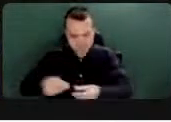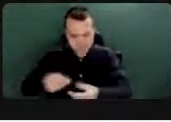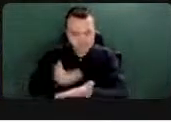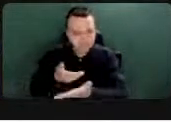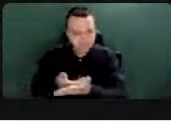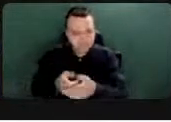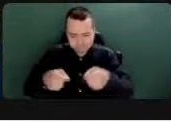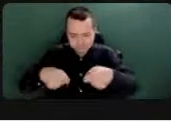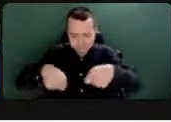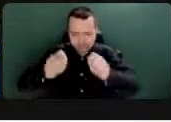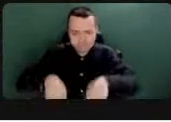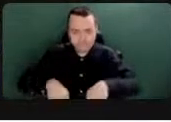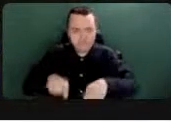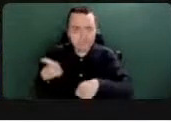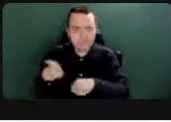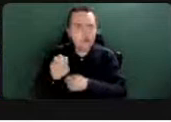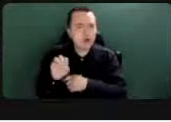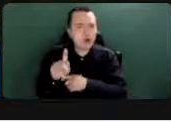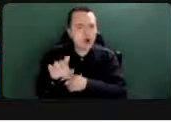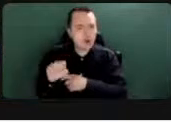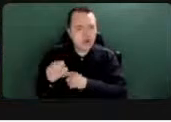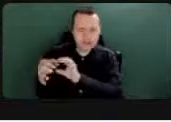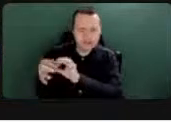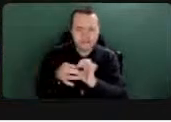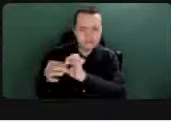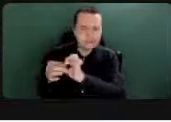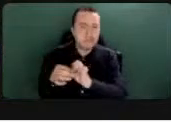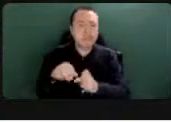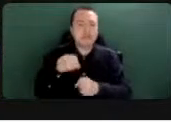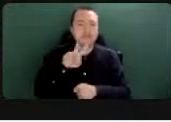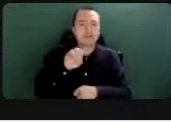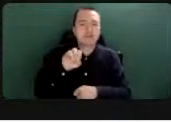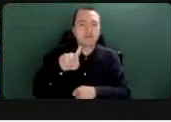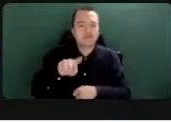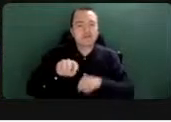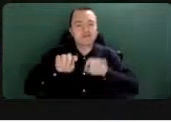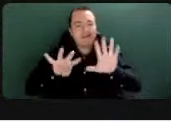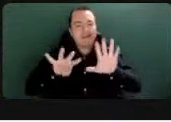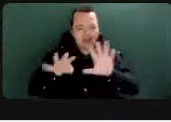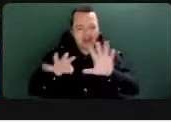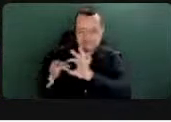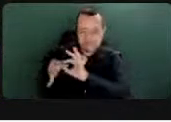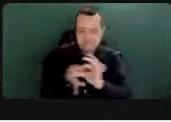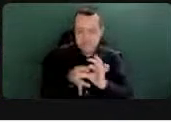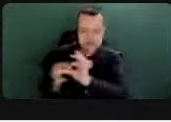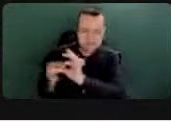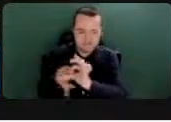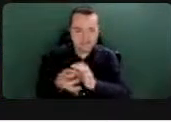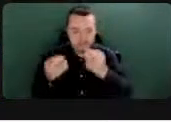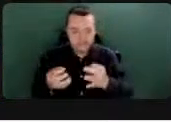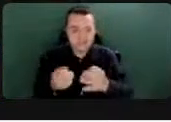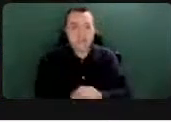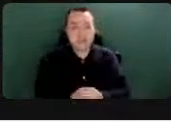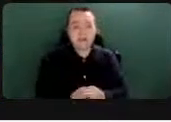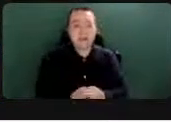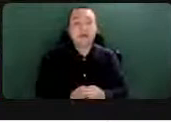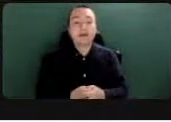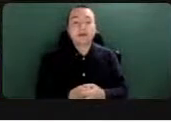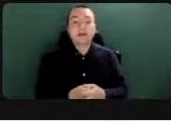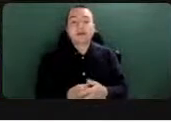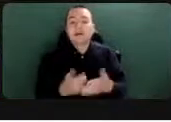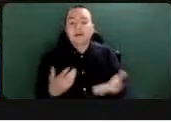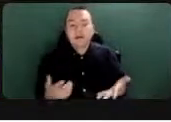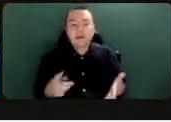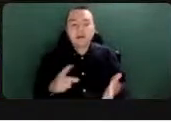before that. And that memorandum of understanding recognizes the joint recognition of the importance of evidence-based